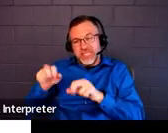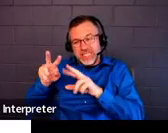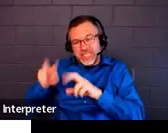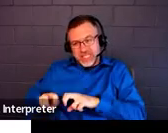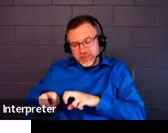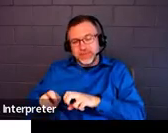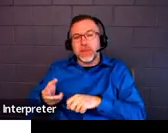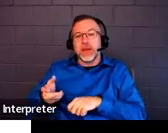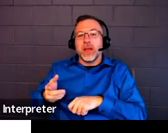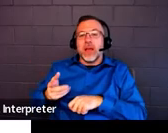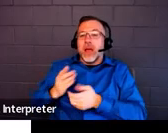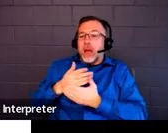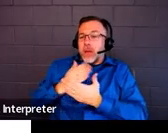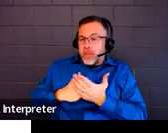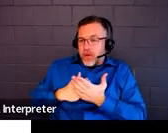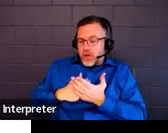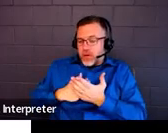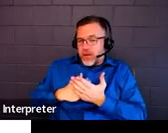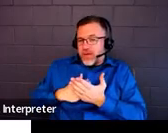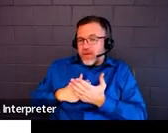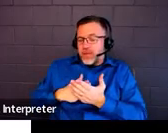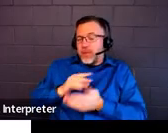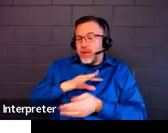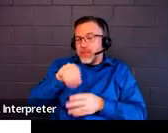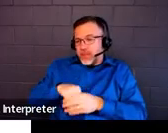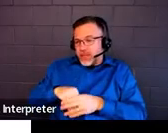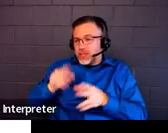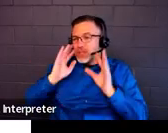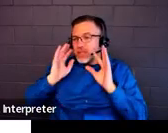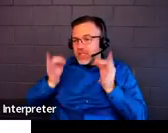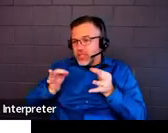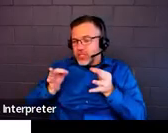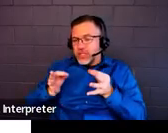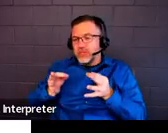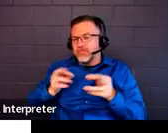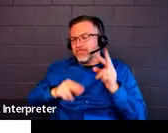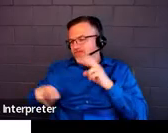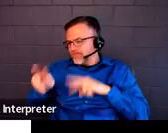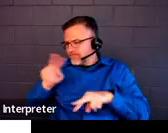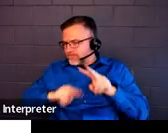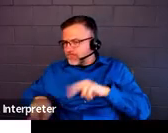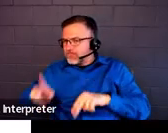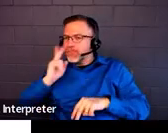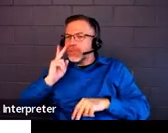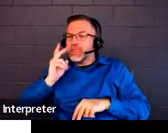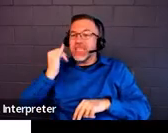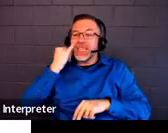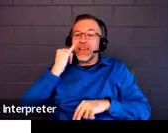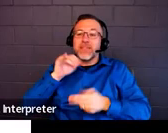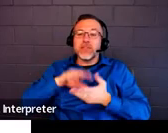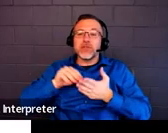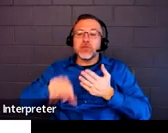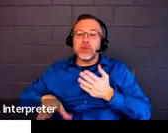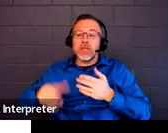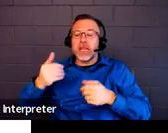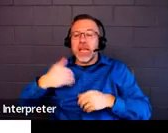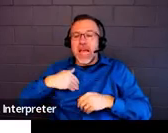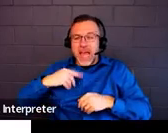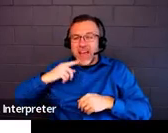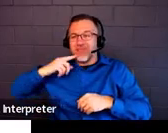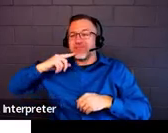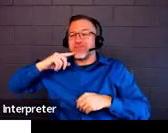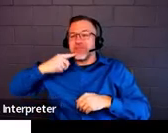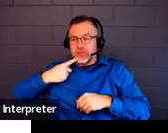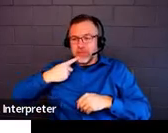the participation decision flowchart is looking at whether or not the child has a significant